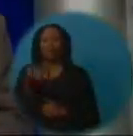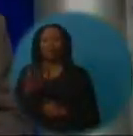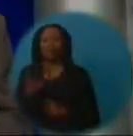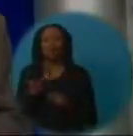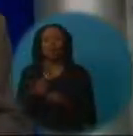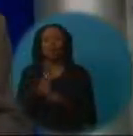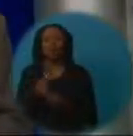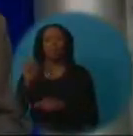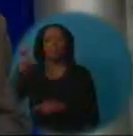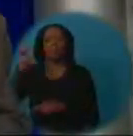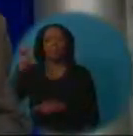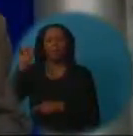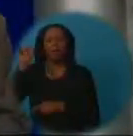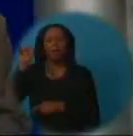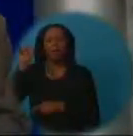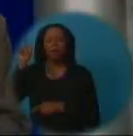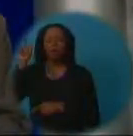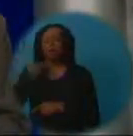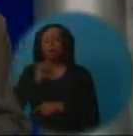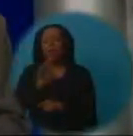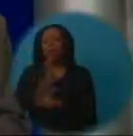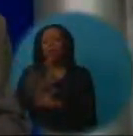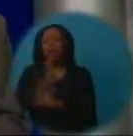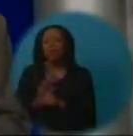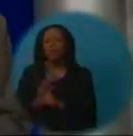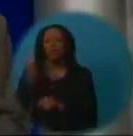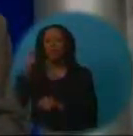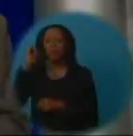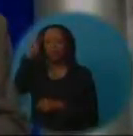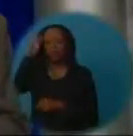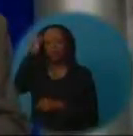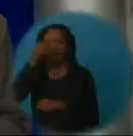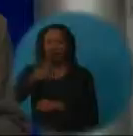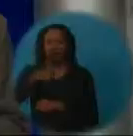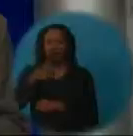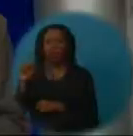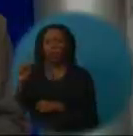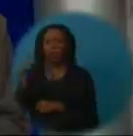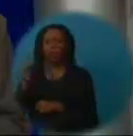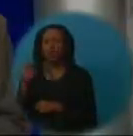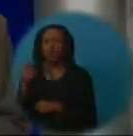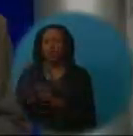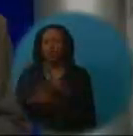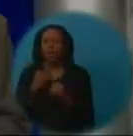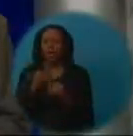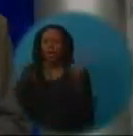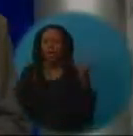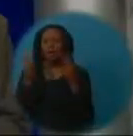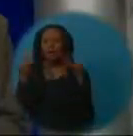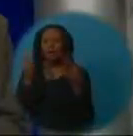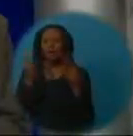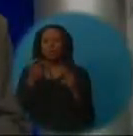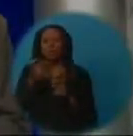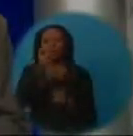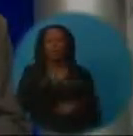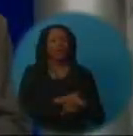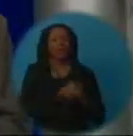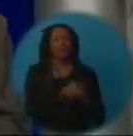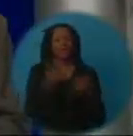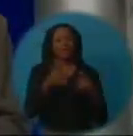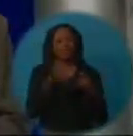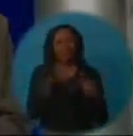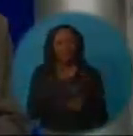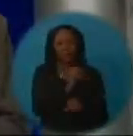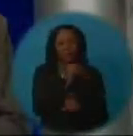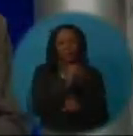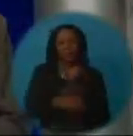give India their first and only international victory on their tour of England when the hosts still won the final one-day international at